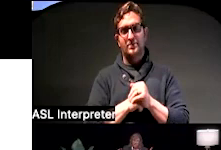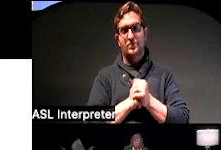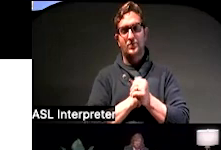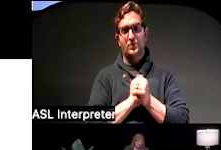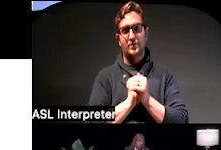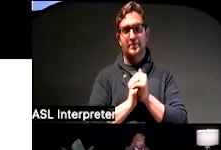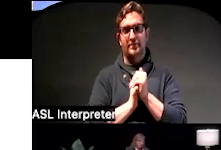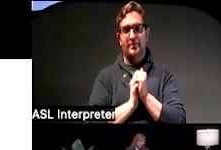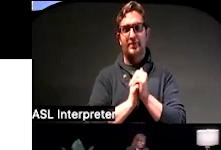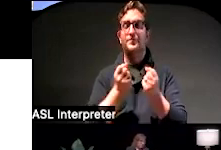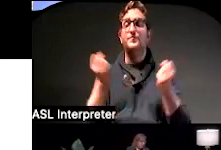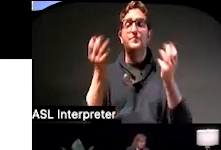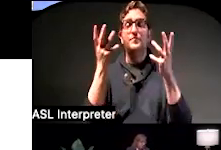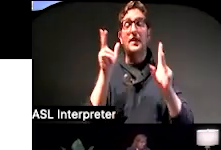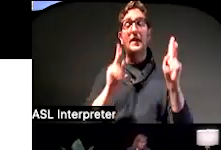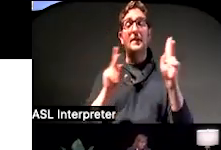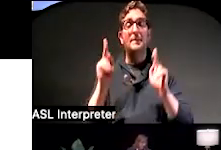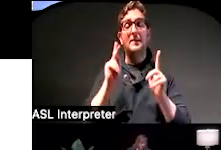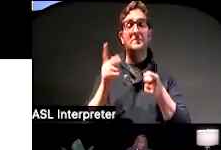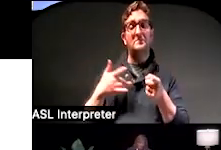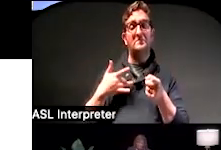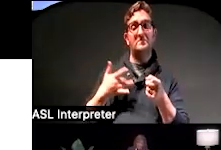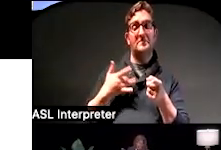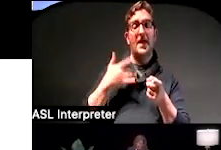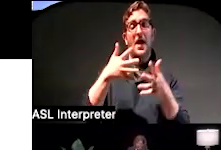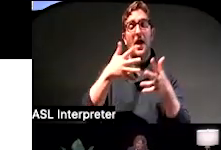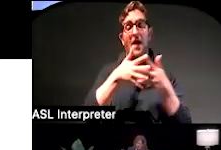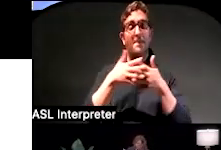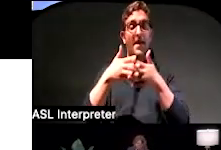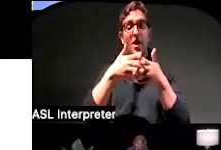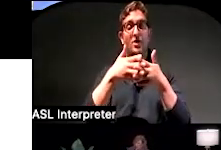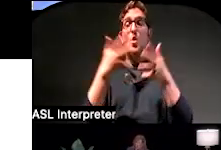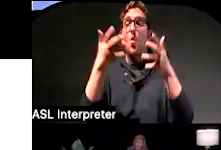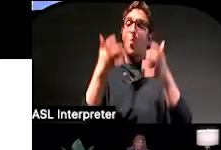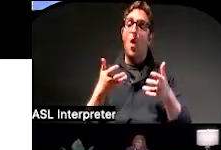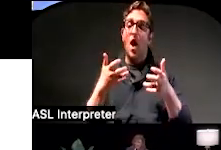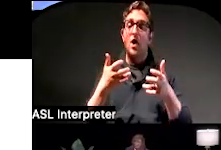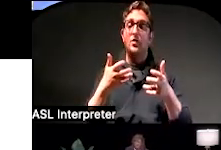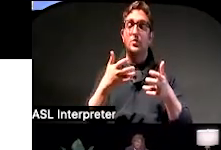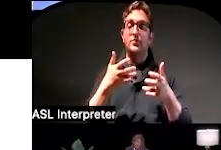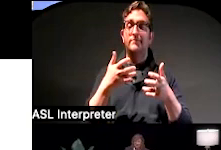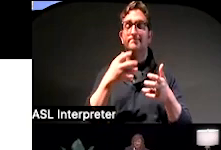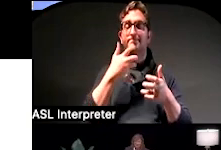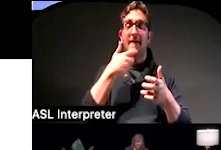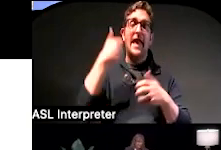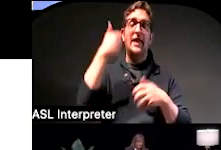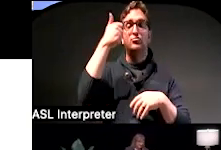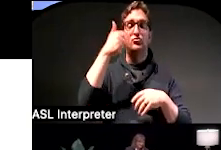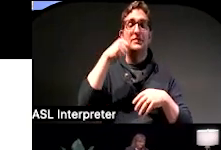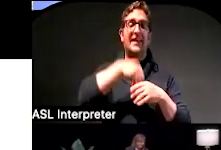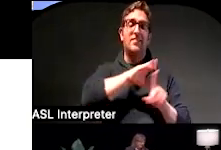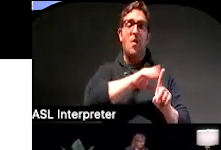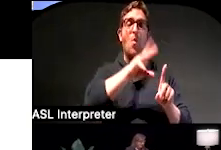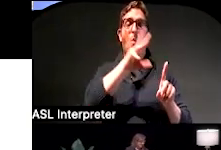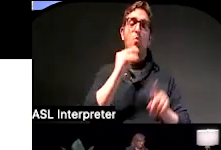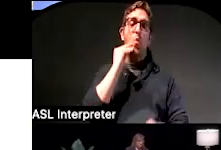How many people do you think Americans want to age in their own homes?